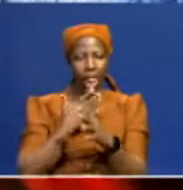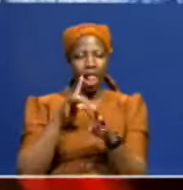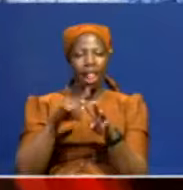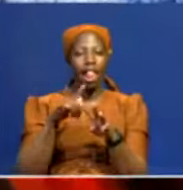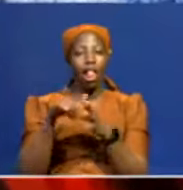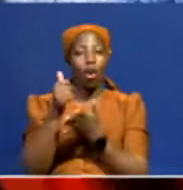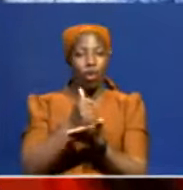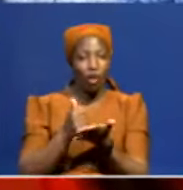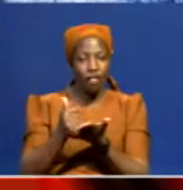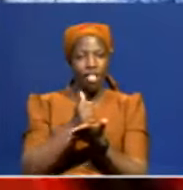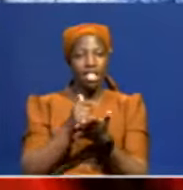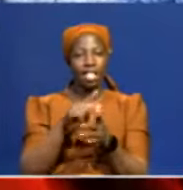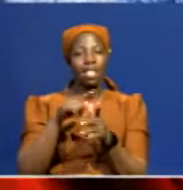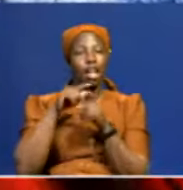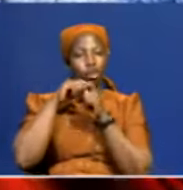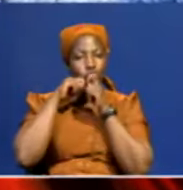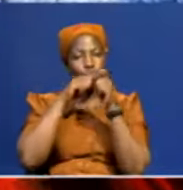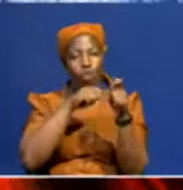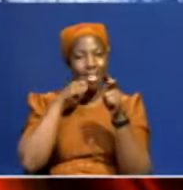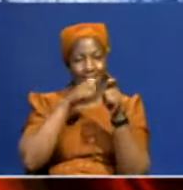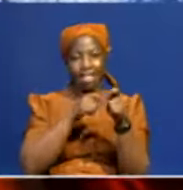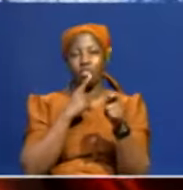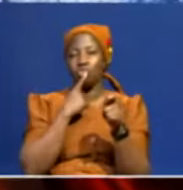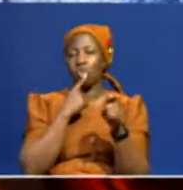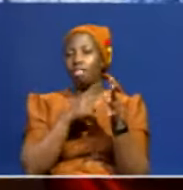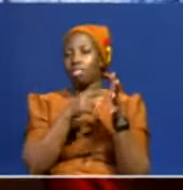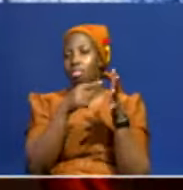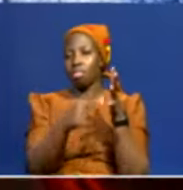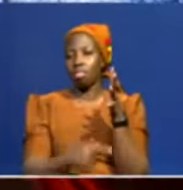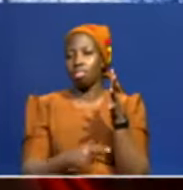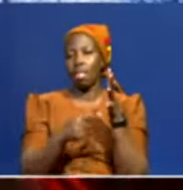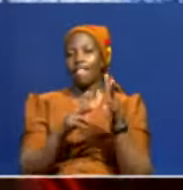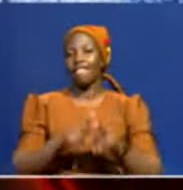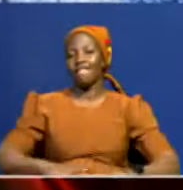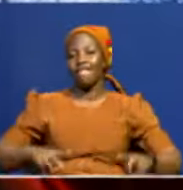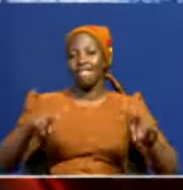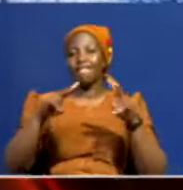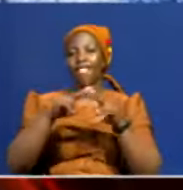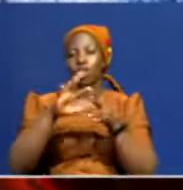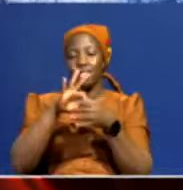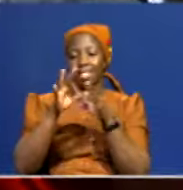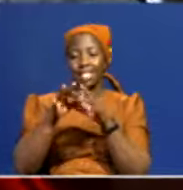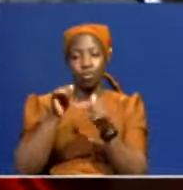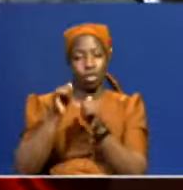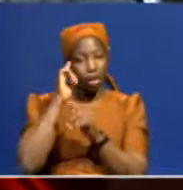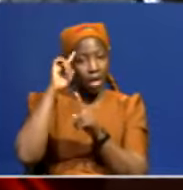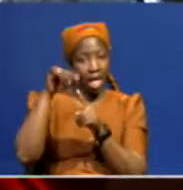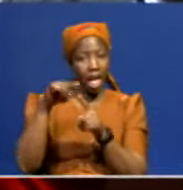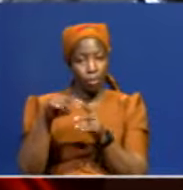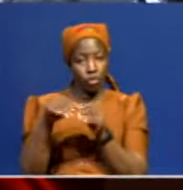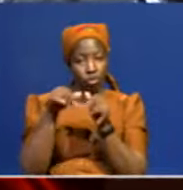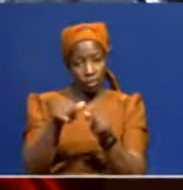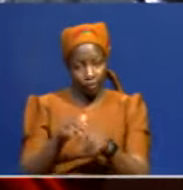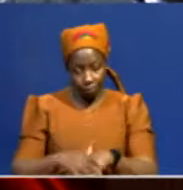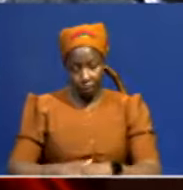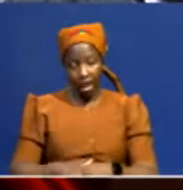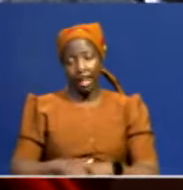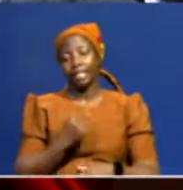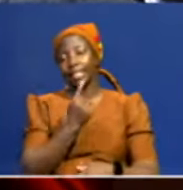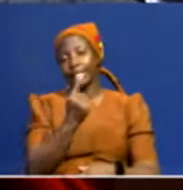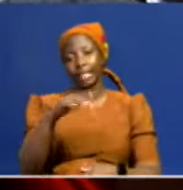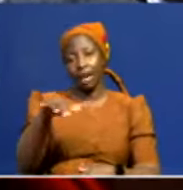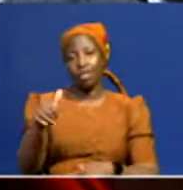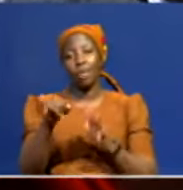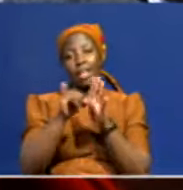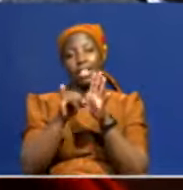is sugarcane. So that those are the key value chain we are addressing. In each county, we are identifying each of the